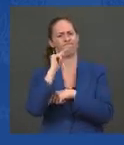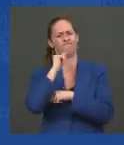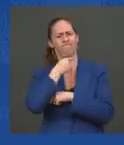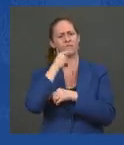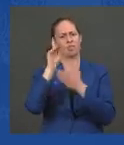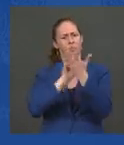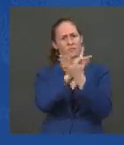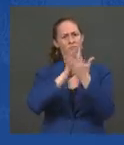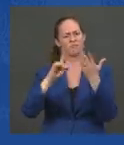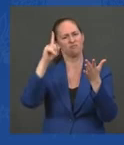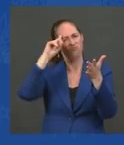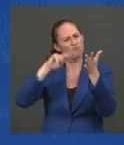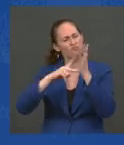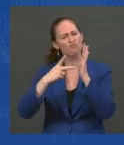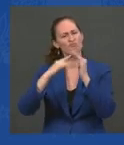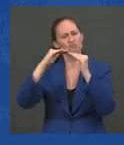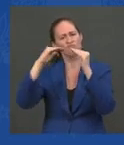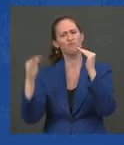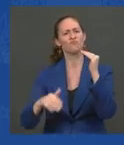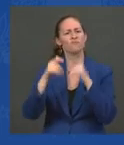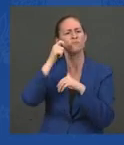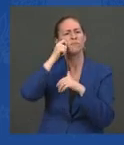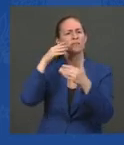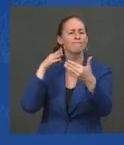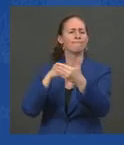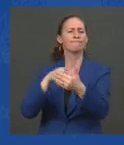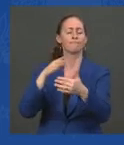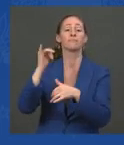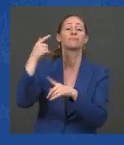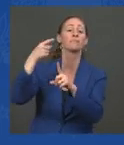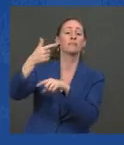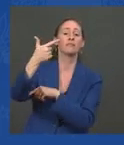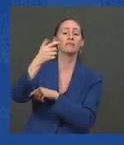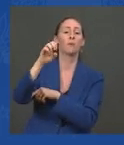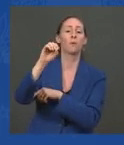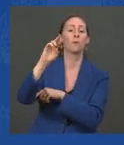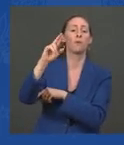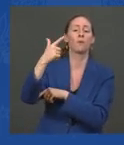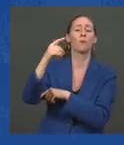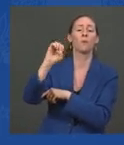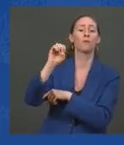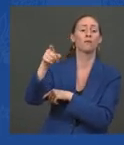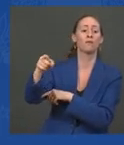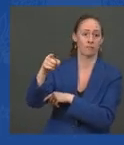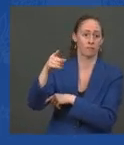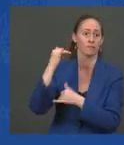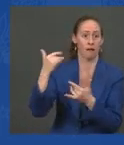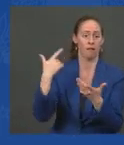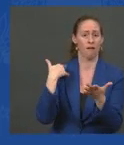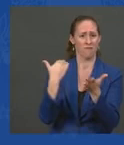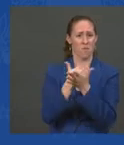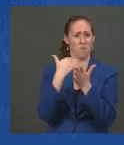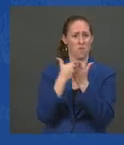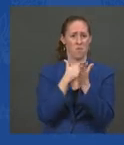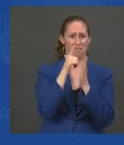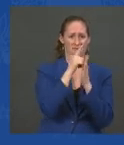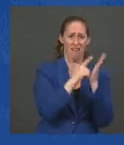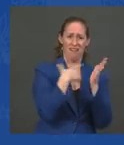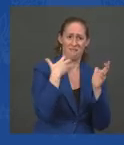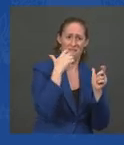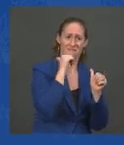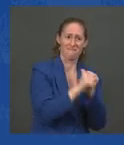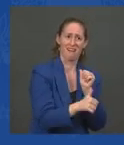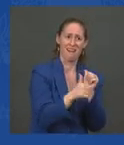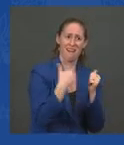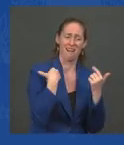laws. Georgia's various new anti-voting laws. And let's be clear about Georgia,